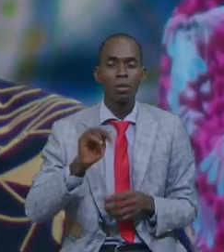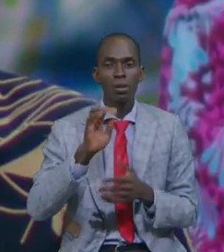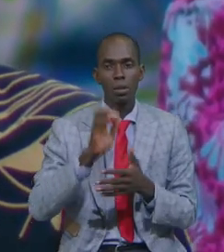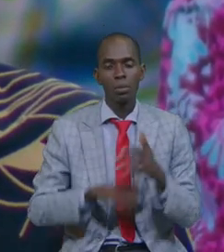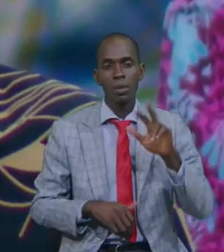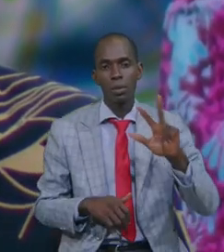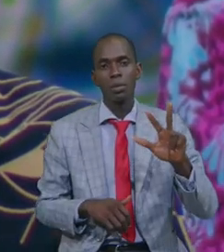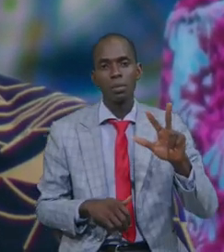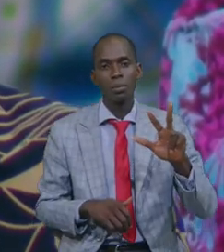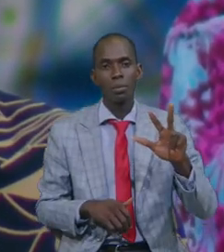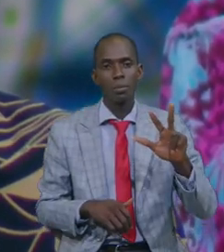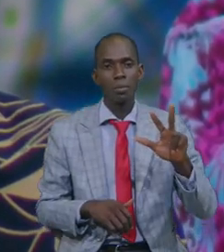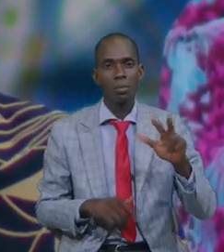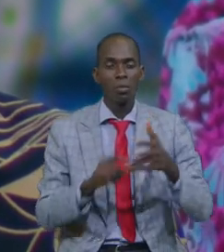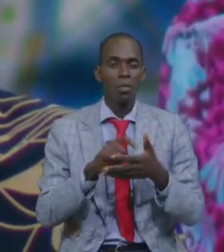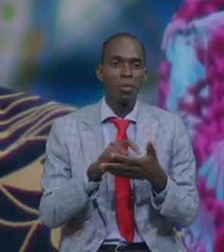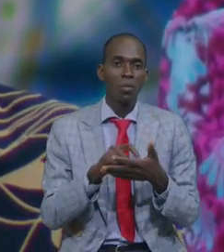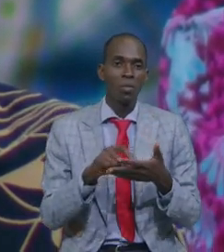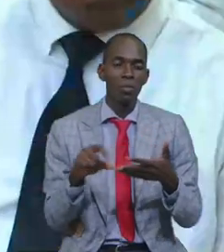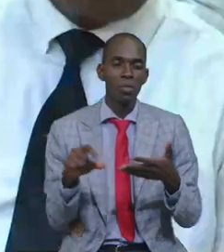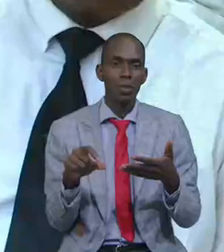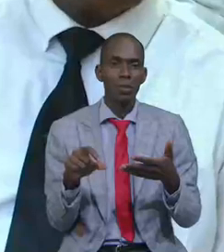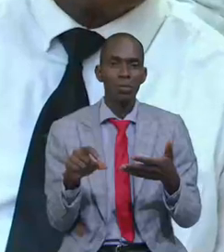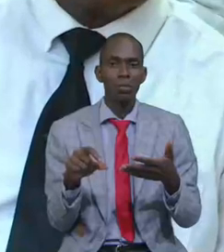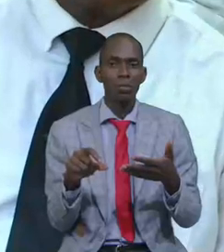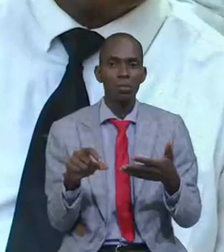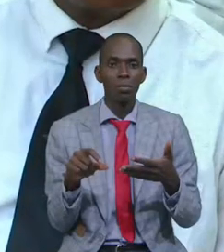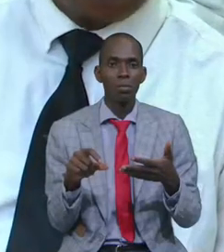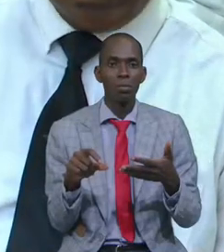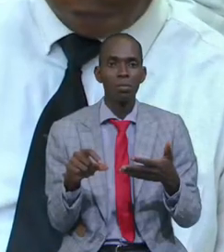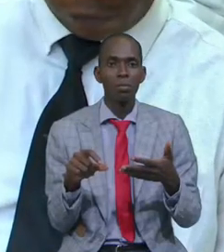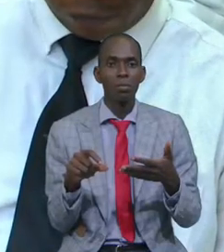3, and we're reading there from verse